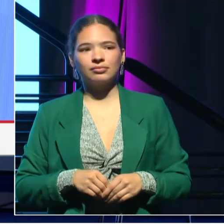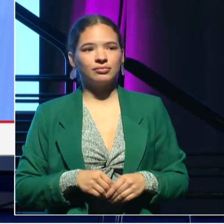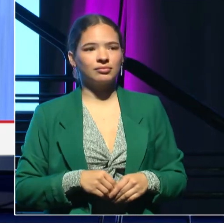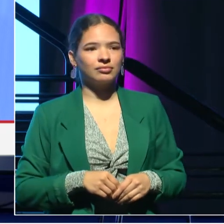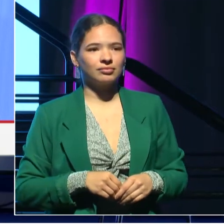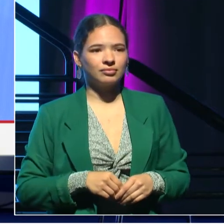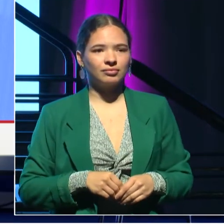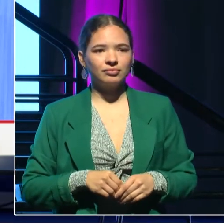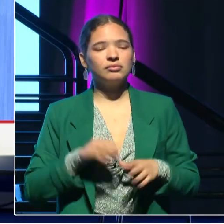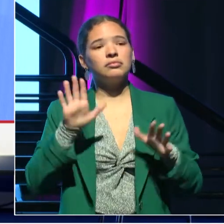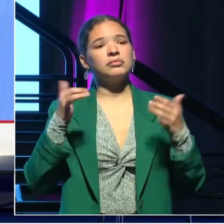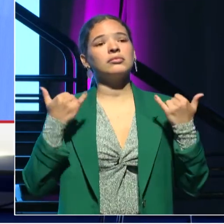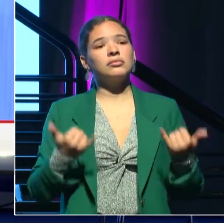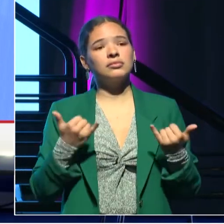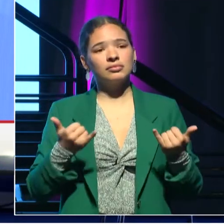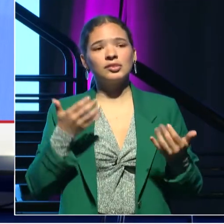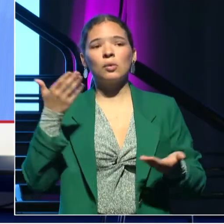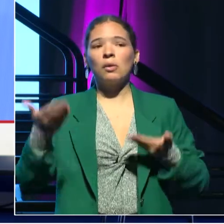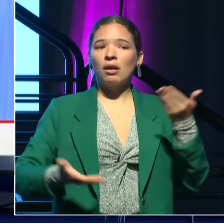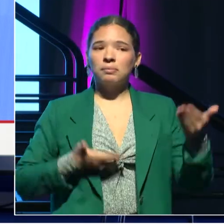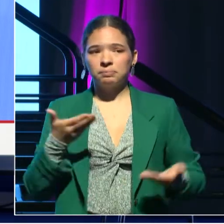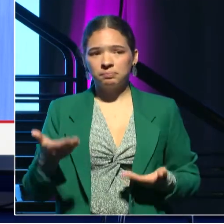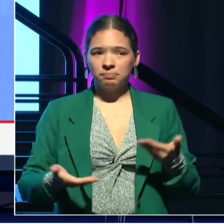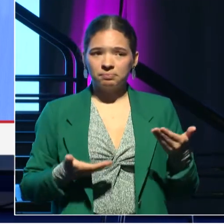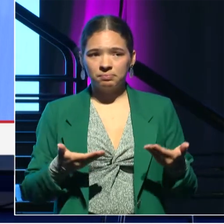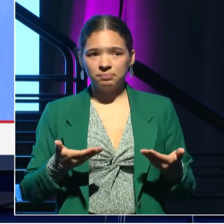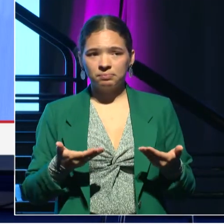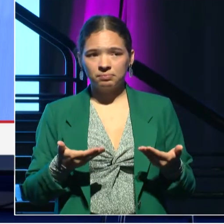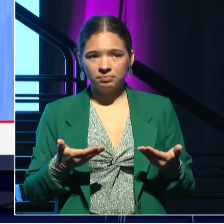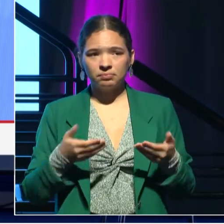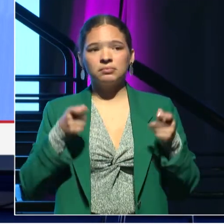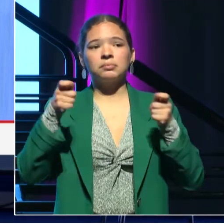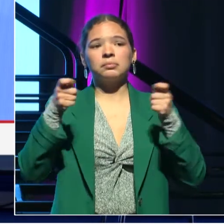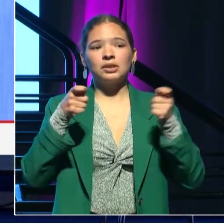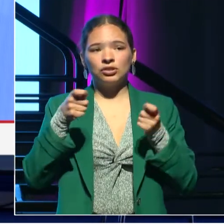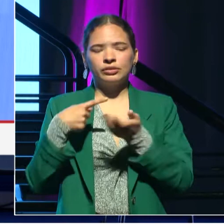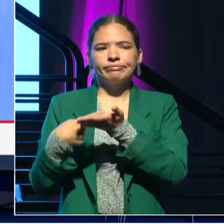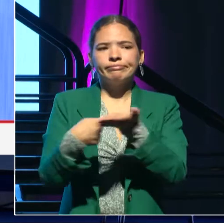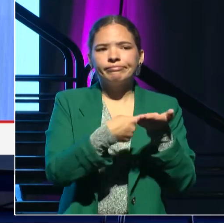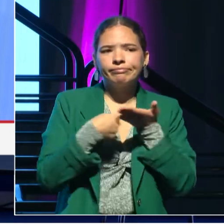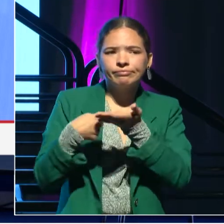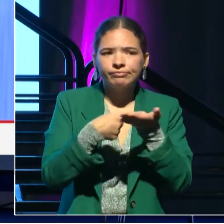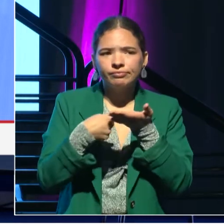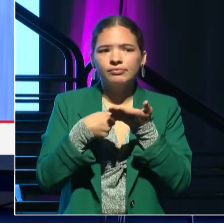Please welcome to the stage at this time our moderator, Nicole Austin Hillary.